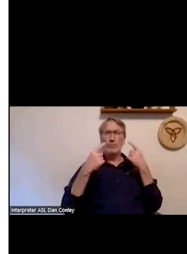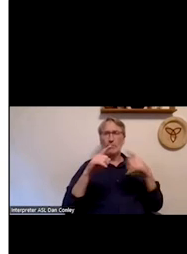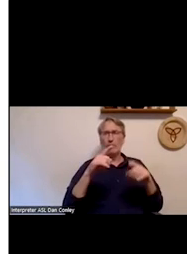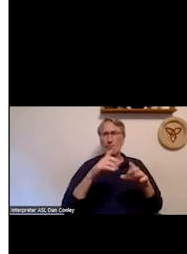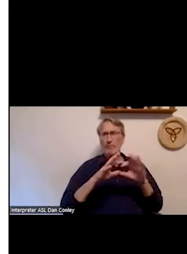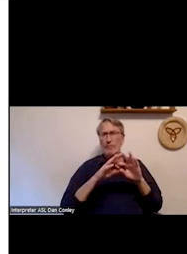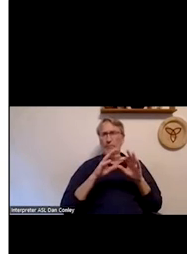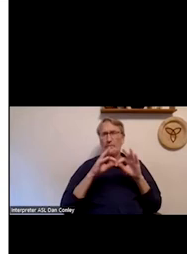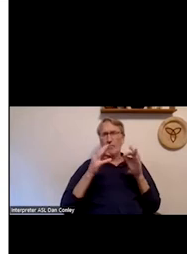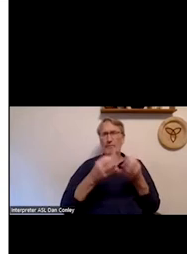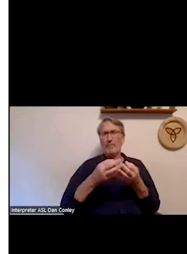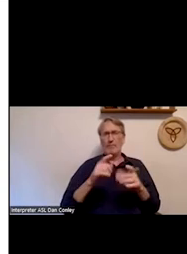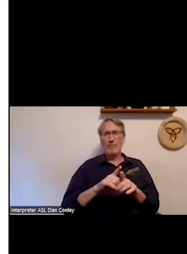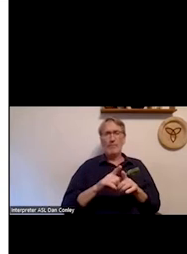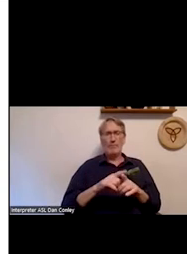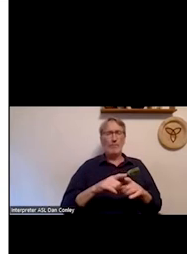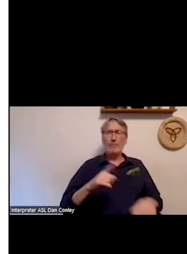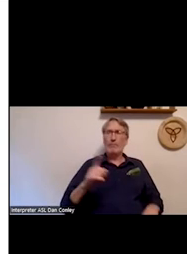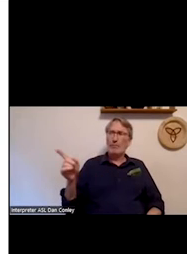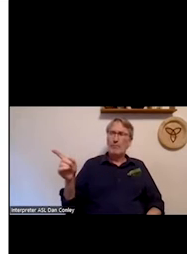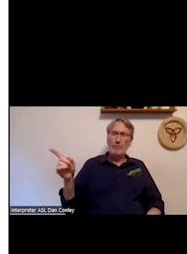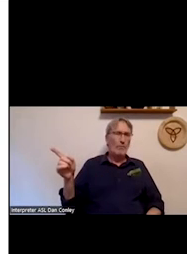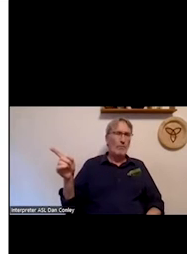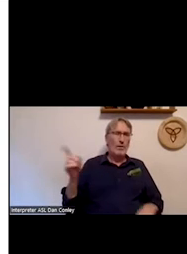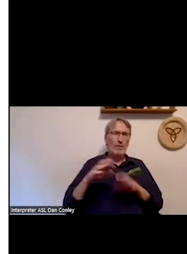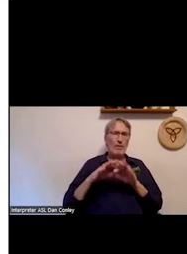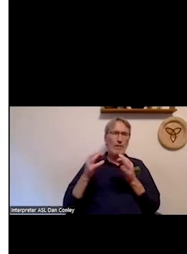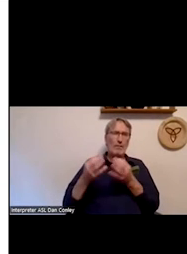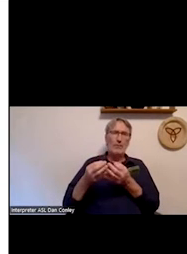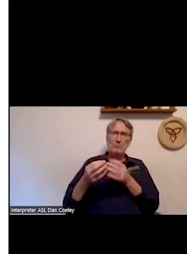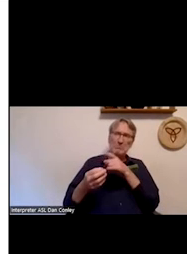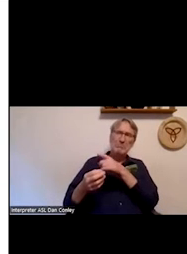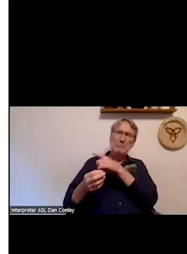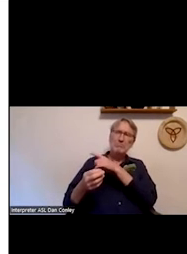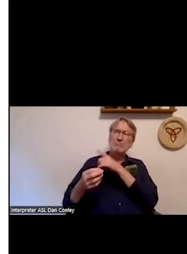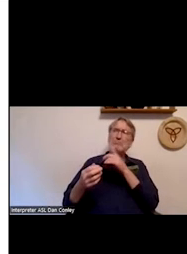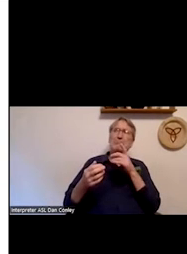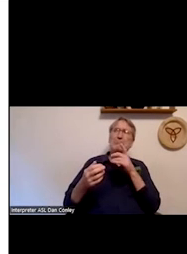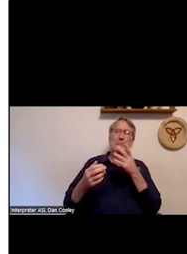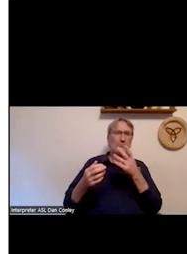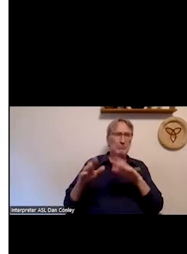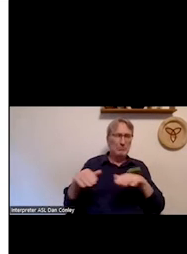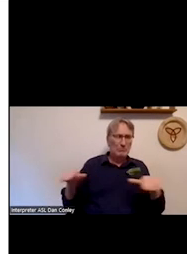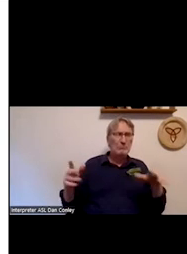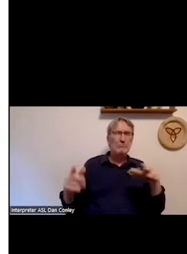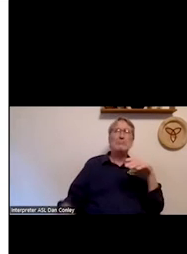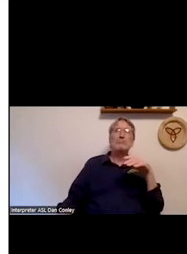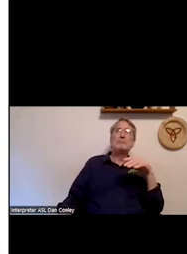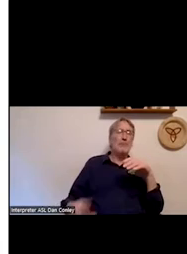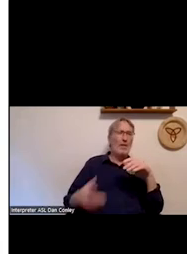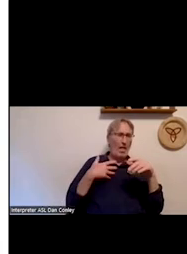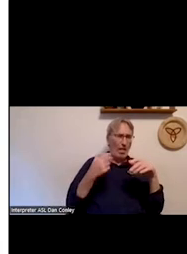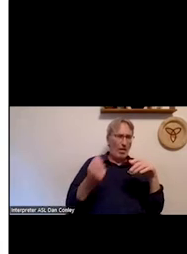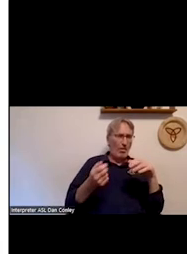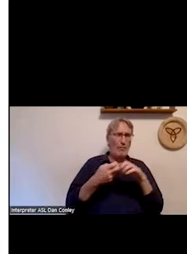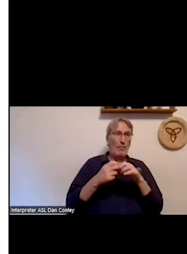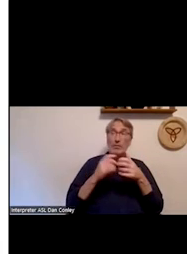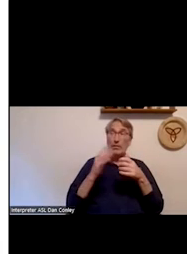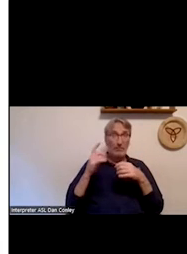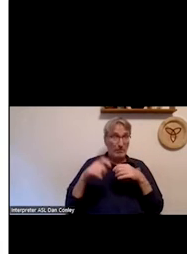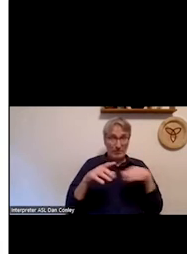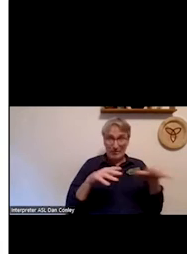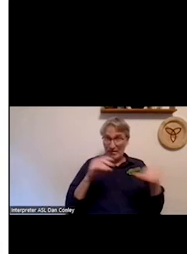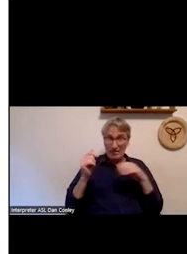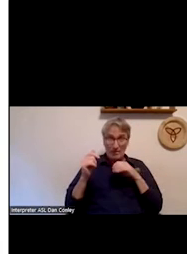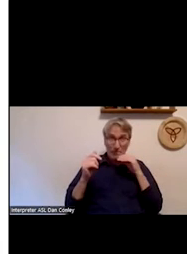helpful. We heard from families with children with special healthcare challenges that if they ever had to leave their home